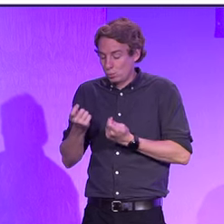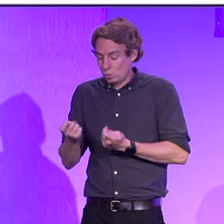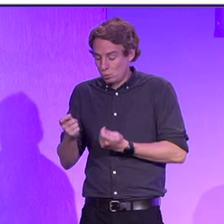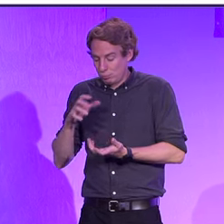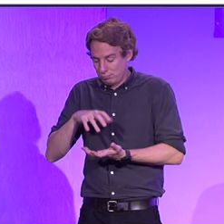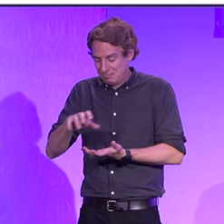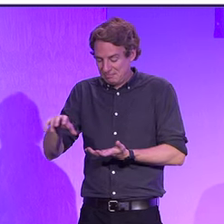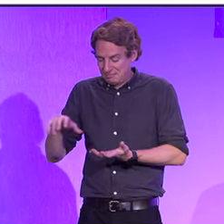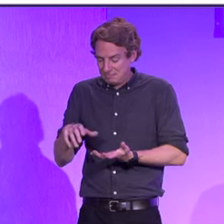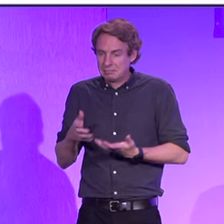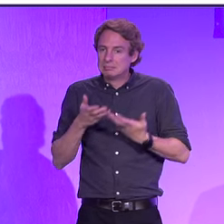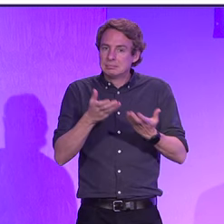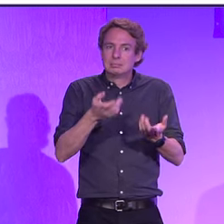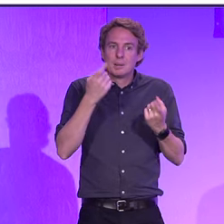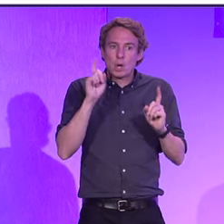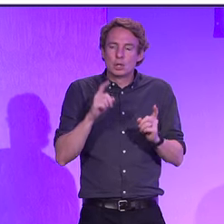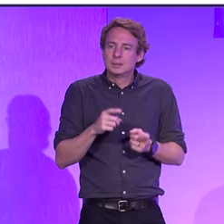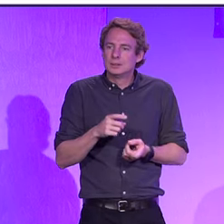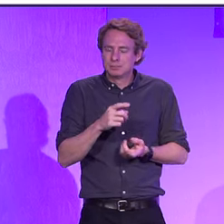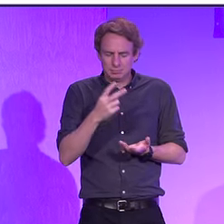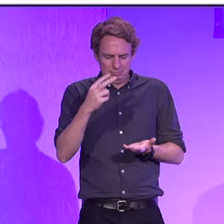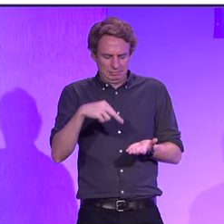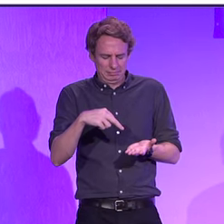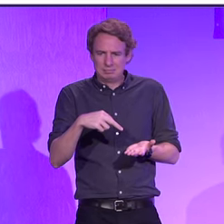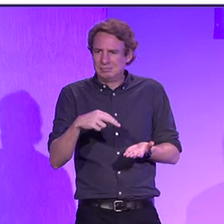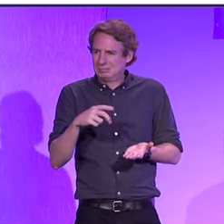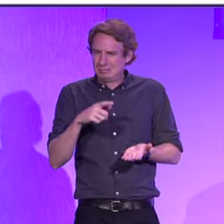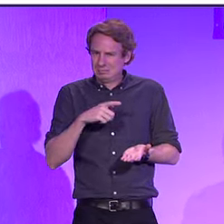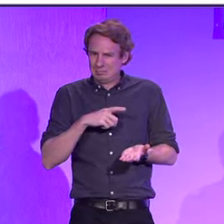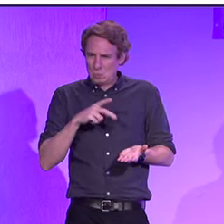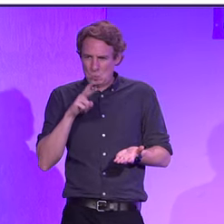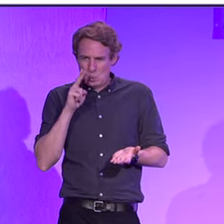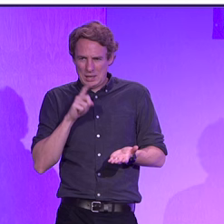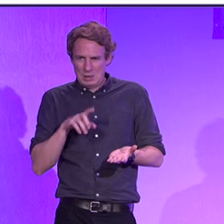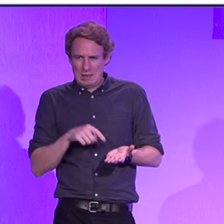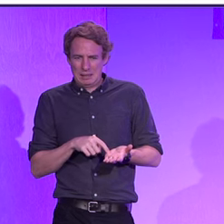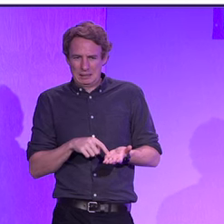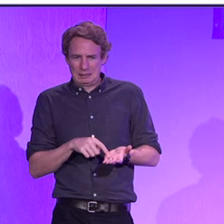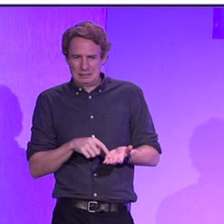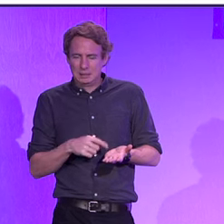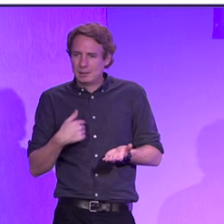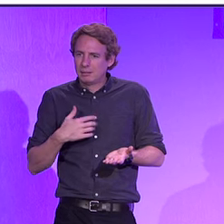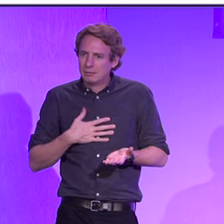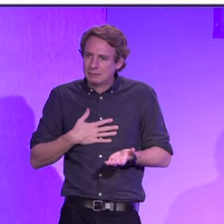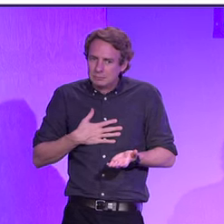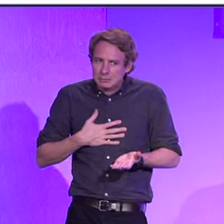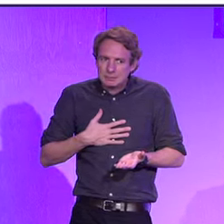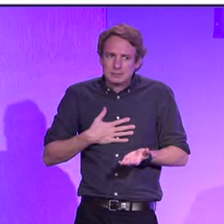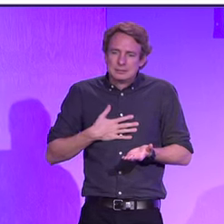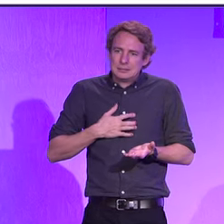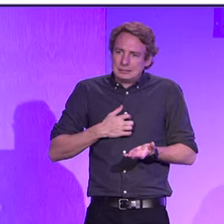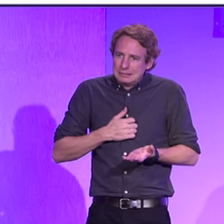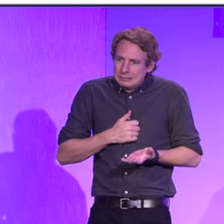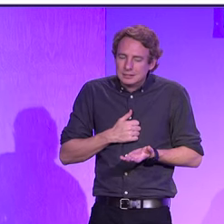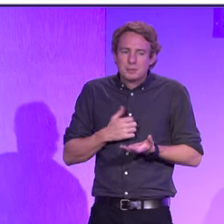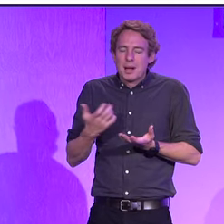just looked at them and was like, why do they look like that? It really hurt my feelings. But I didn't give up. I kept going. I